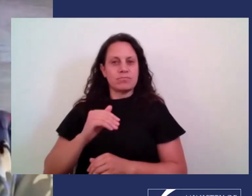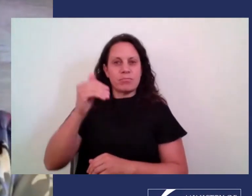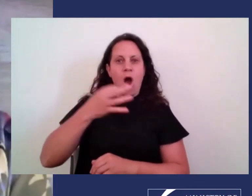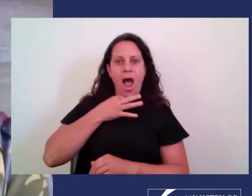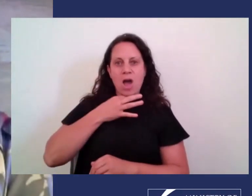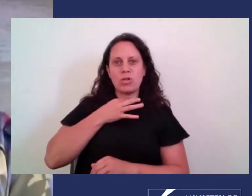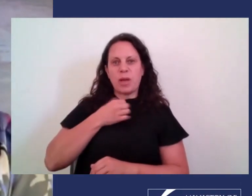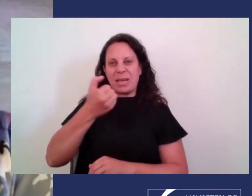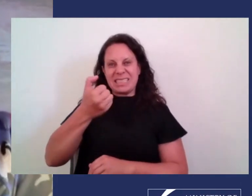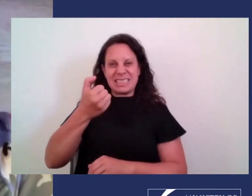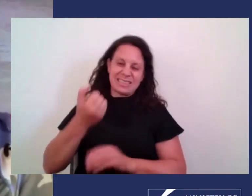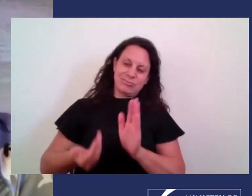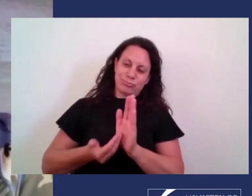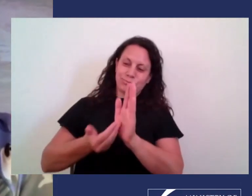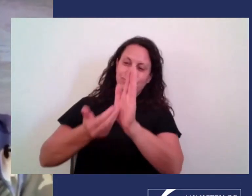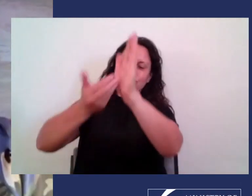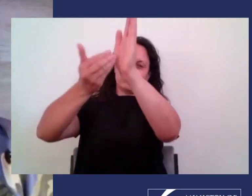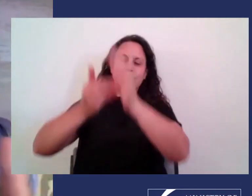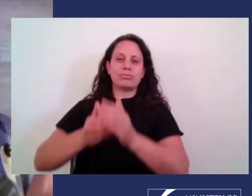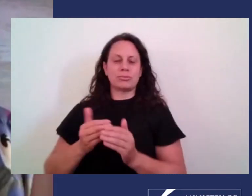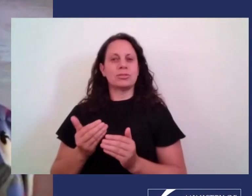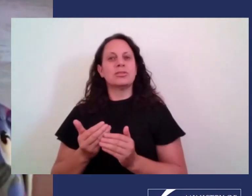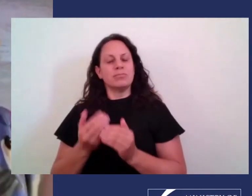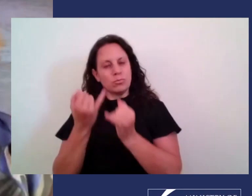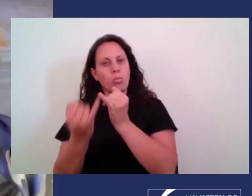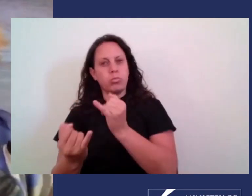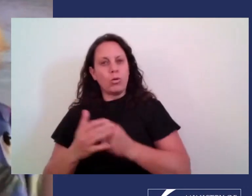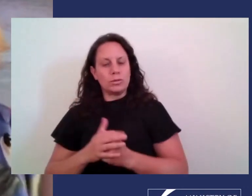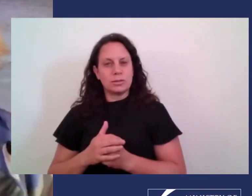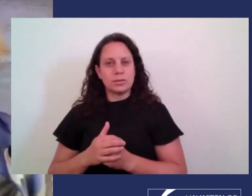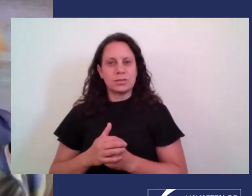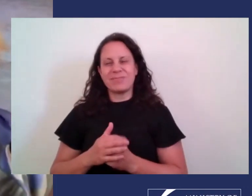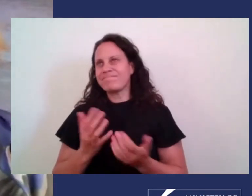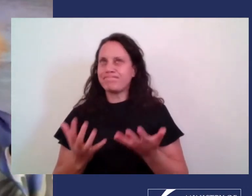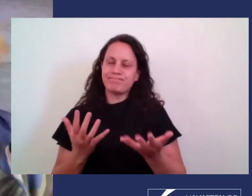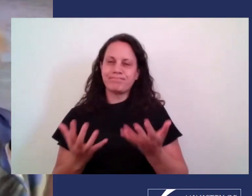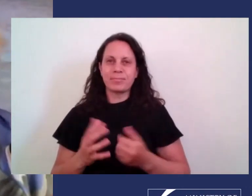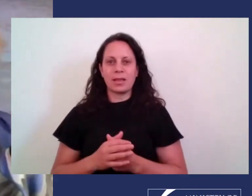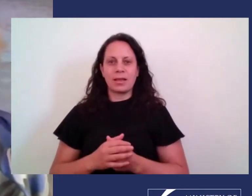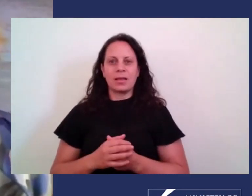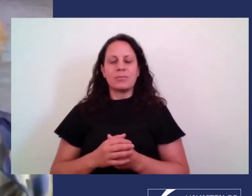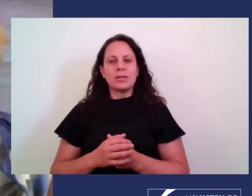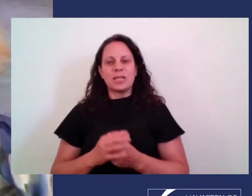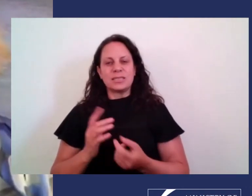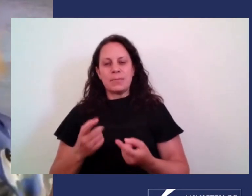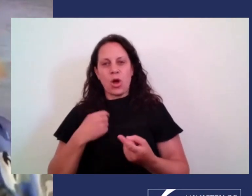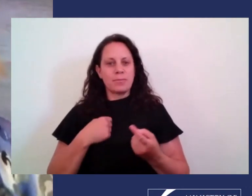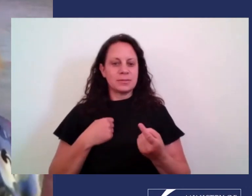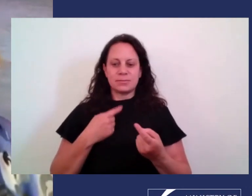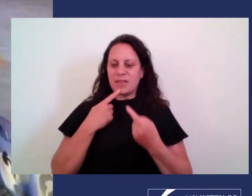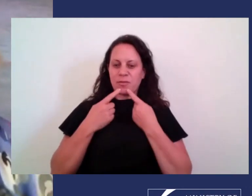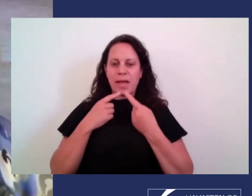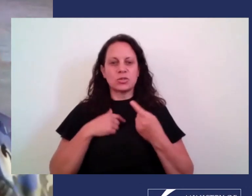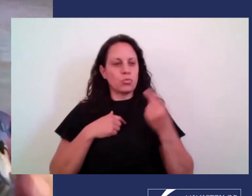6 times as high. So we don't tend to weigh these things up in an